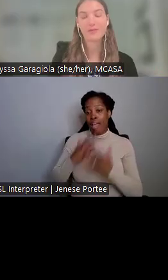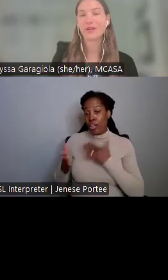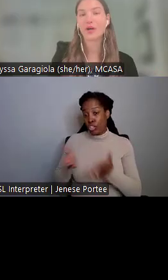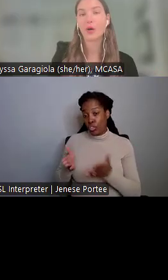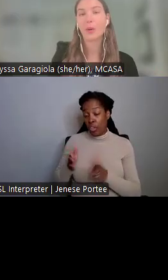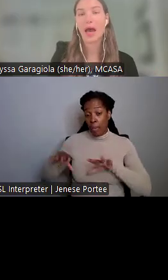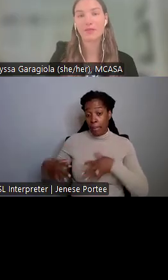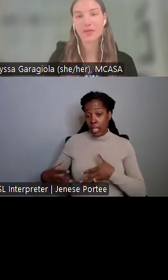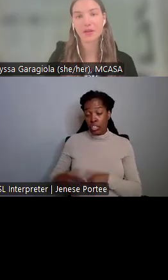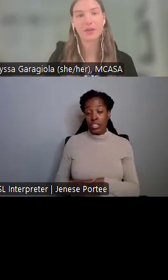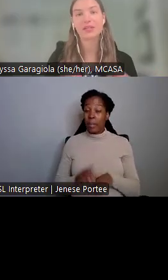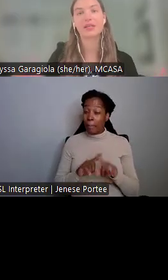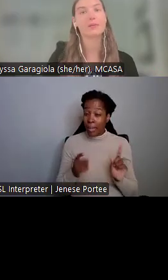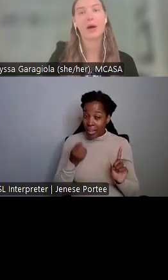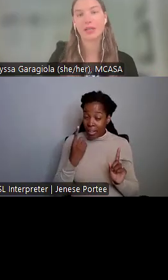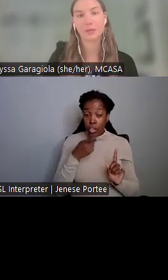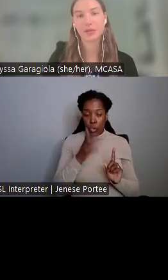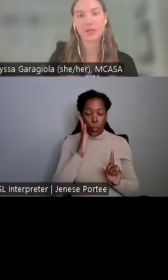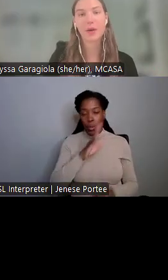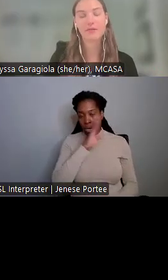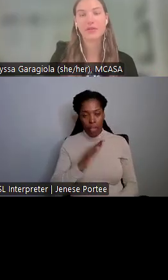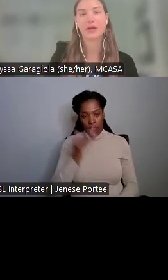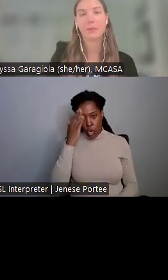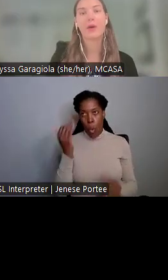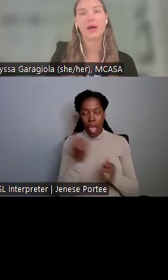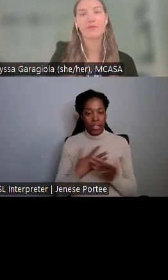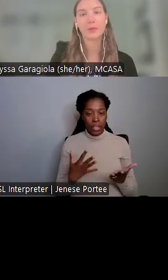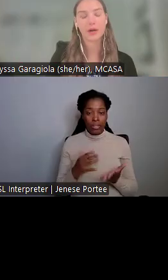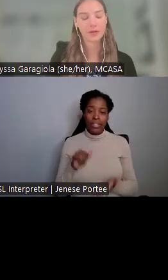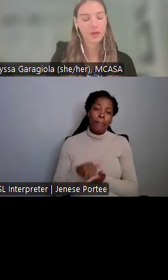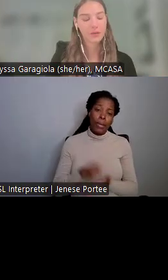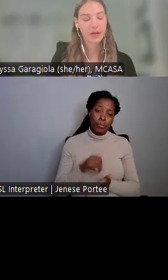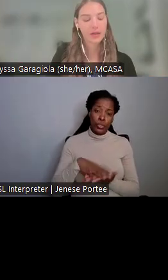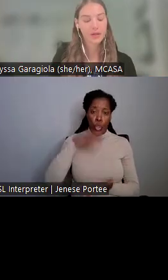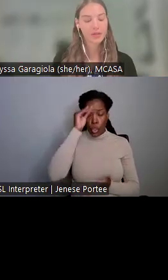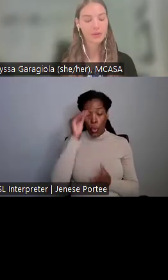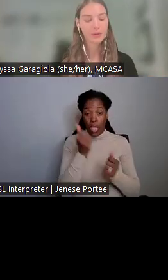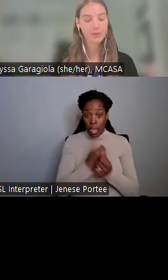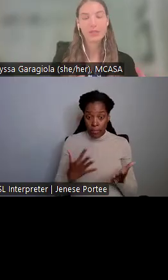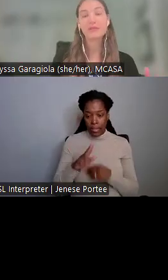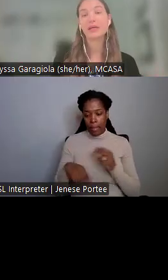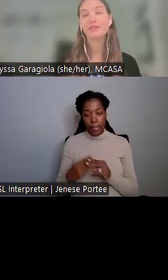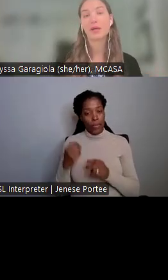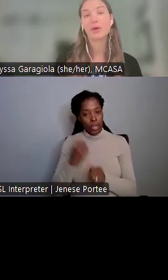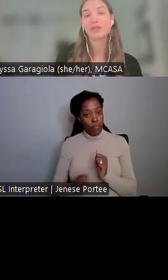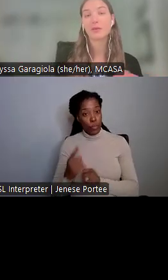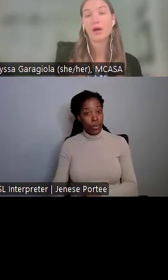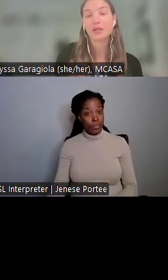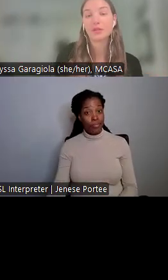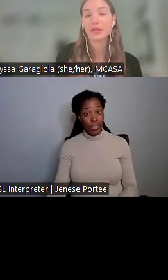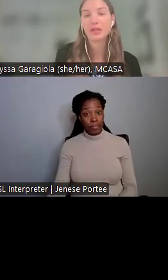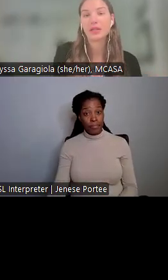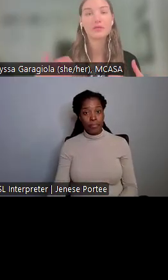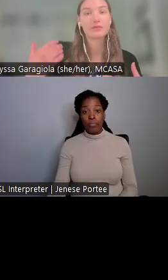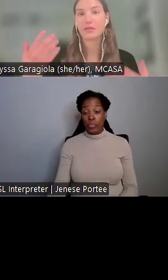can't ever know everything because it's impossible to know everything about everyone, right? So even if someone is from